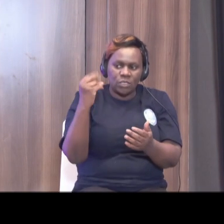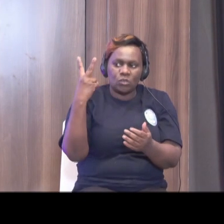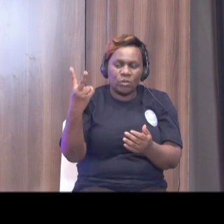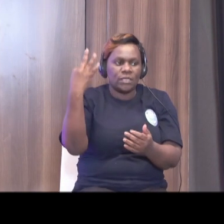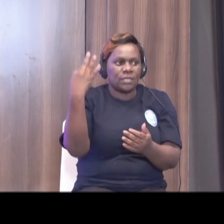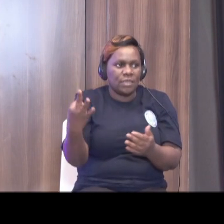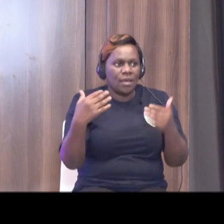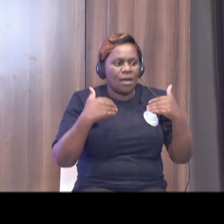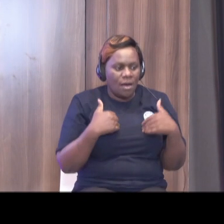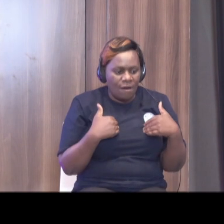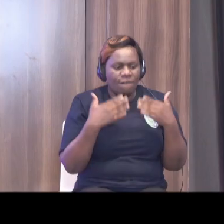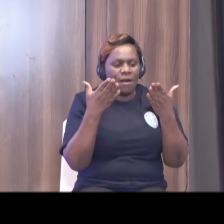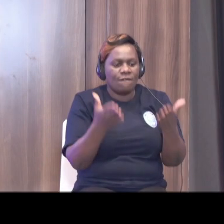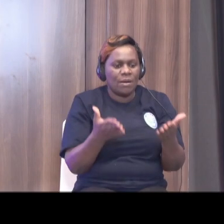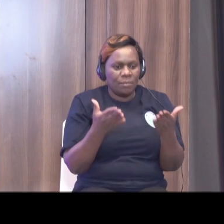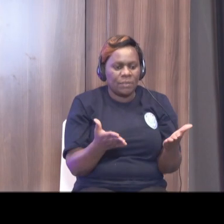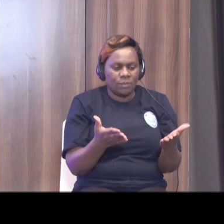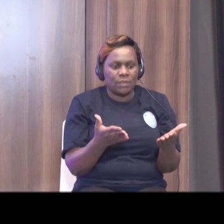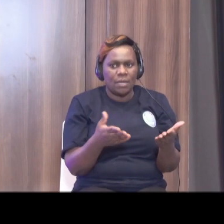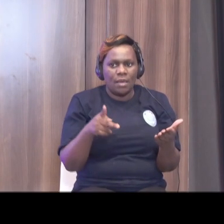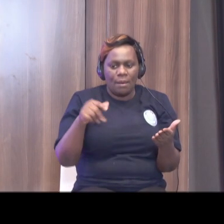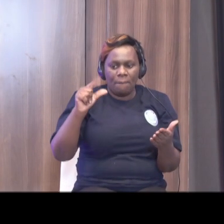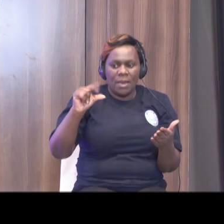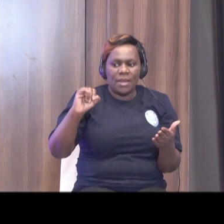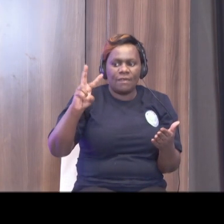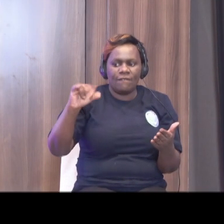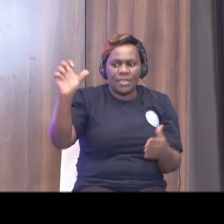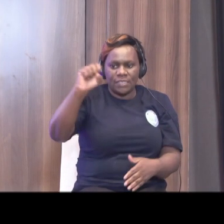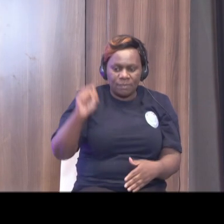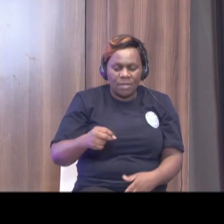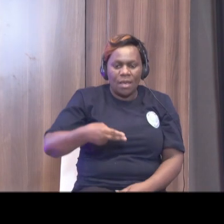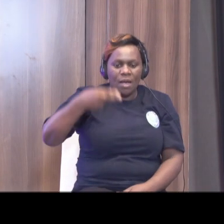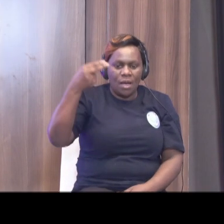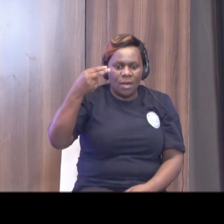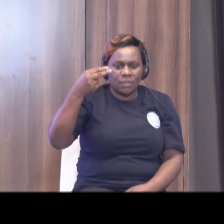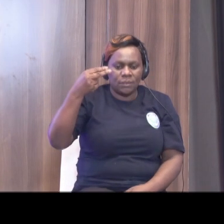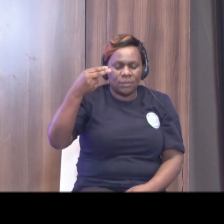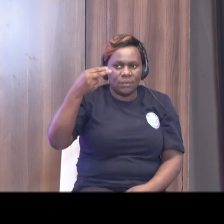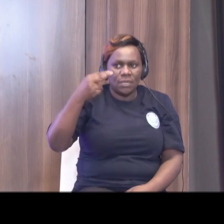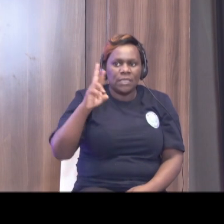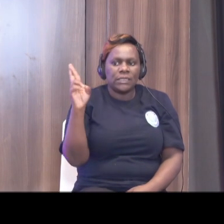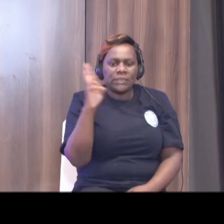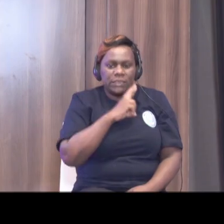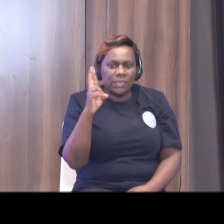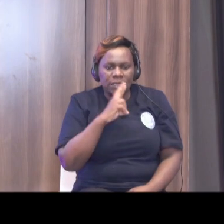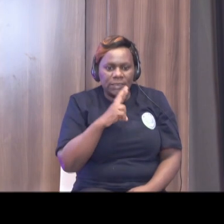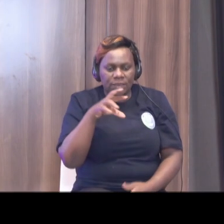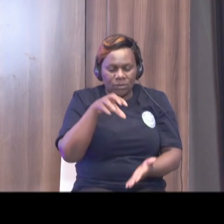we only had available the palivizumab for the highest risk